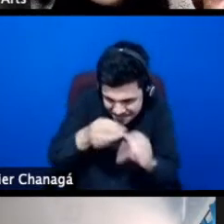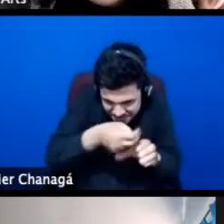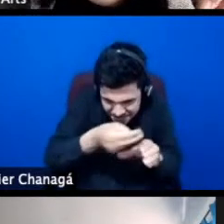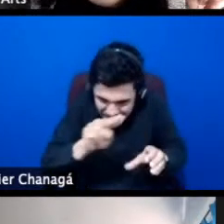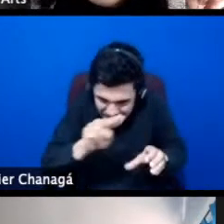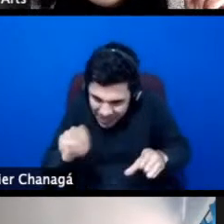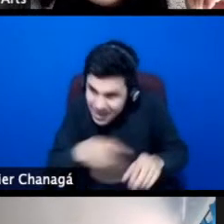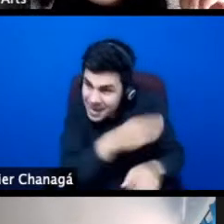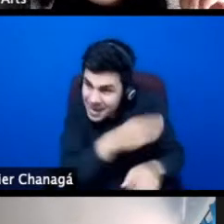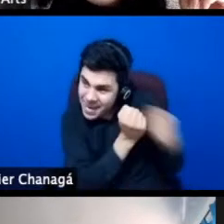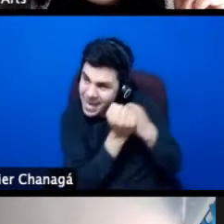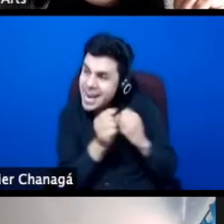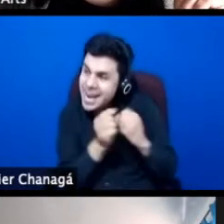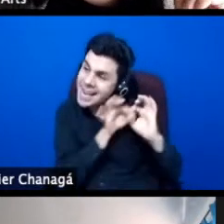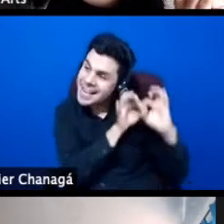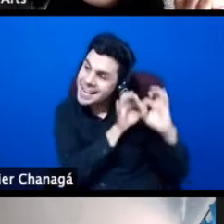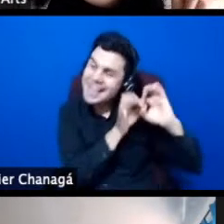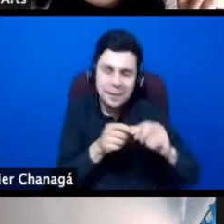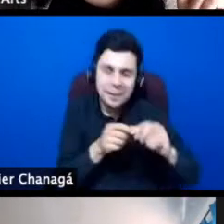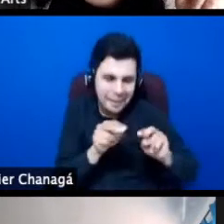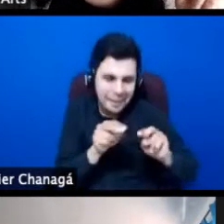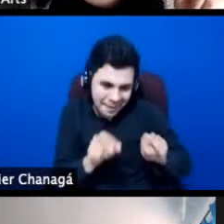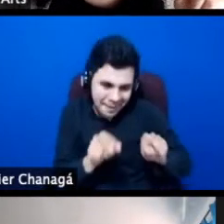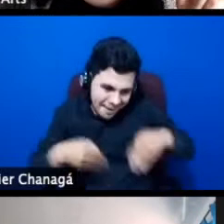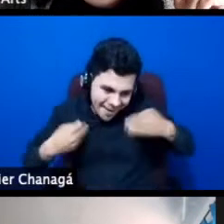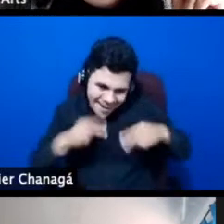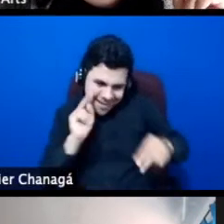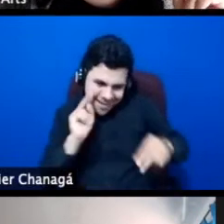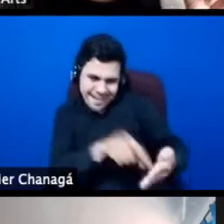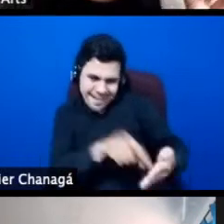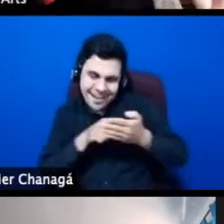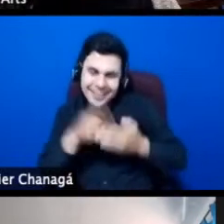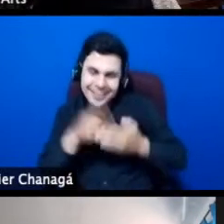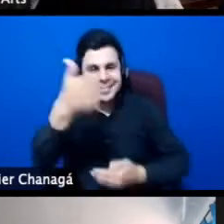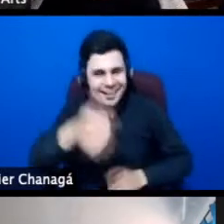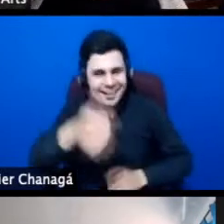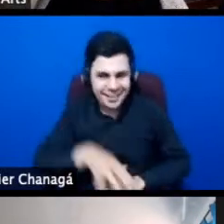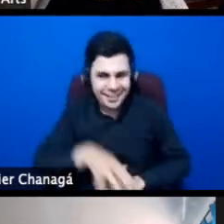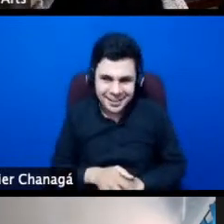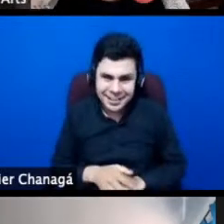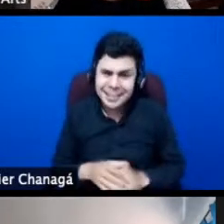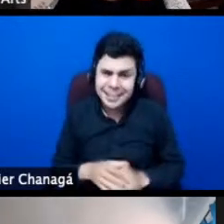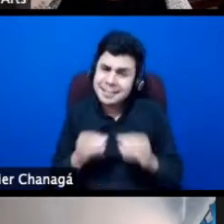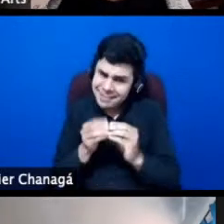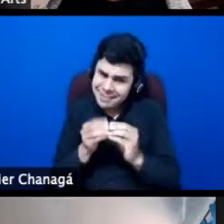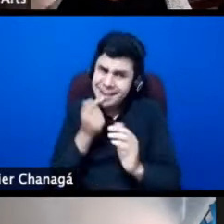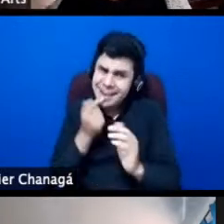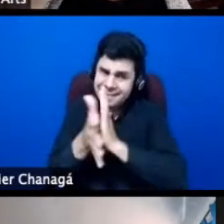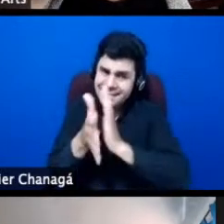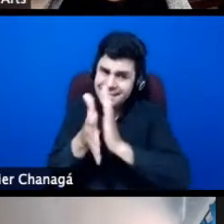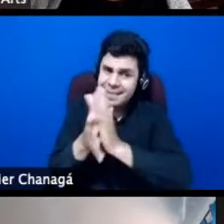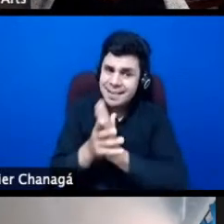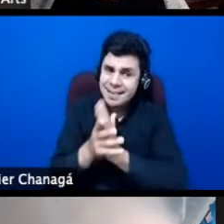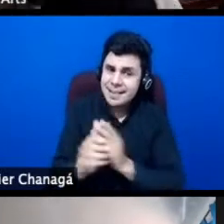estábamos realizando. Y otra parte también que me parece quizás muy egoísta, pero yo creo que es necesario mencionarlo. Okay.